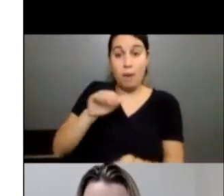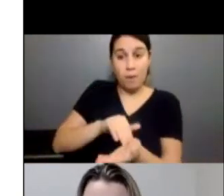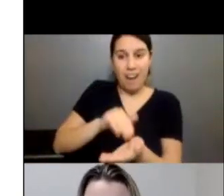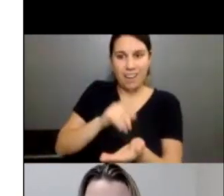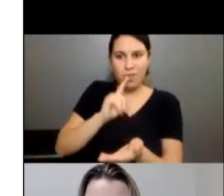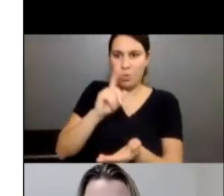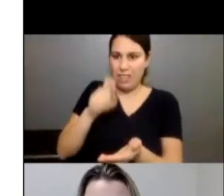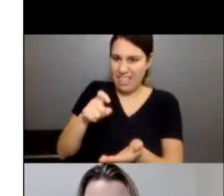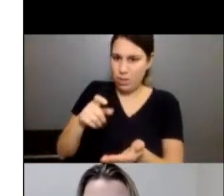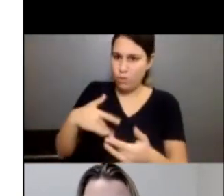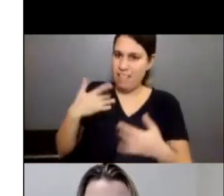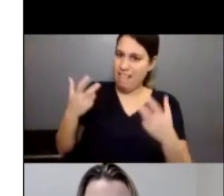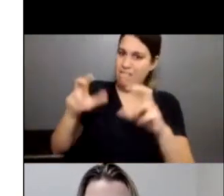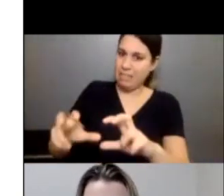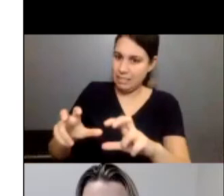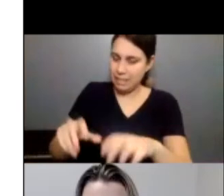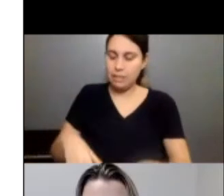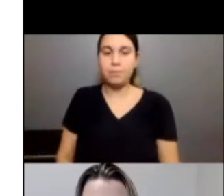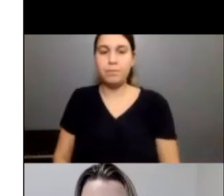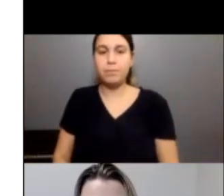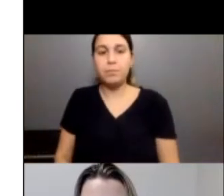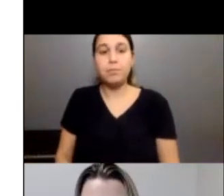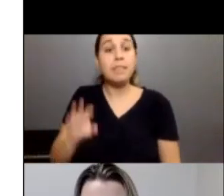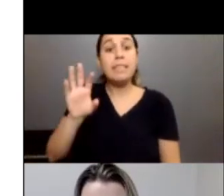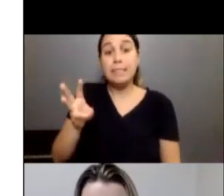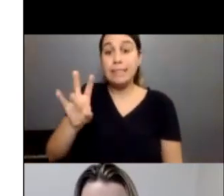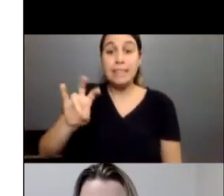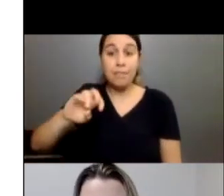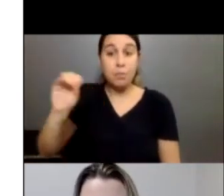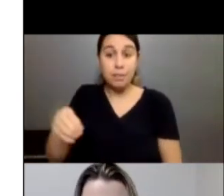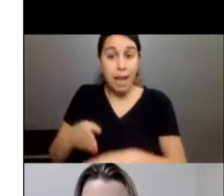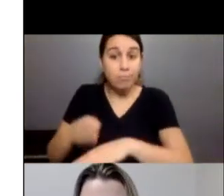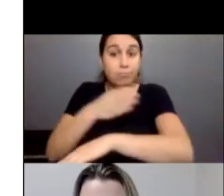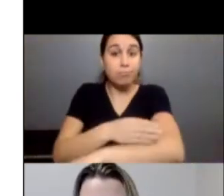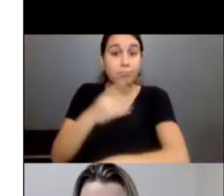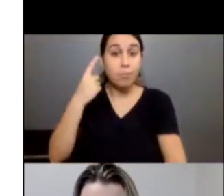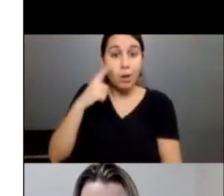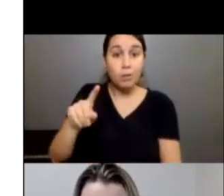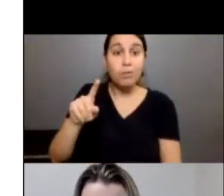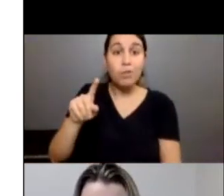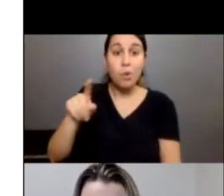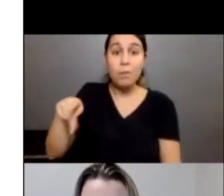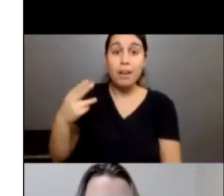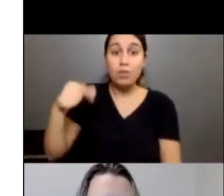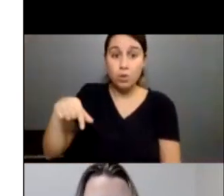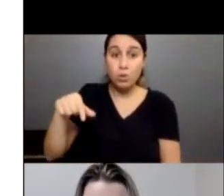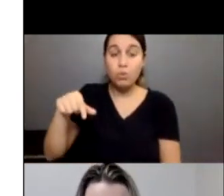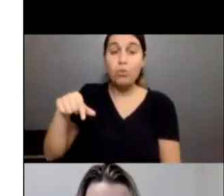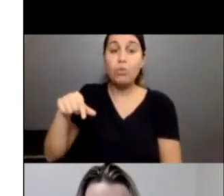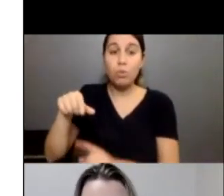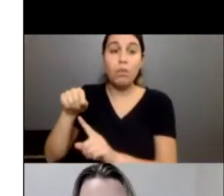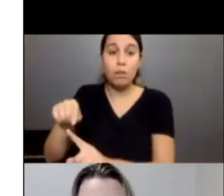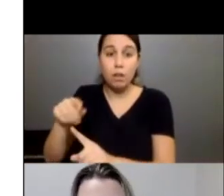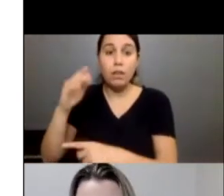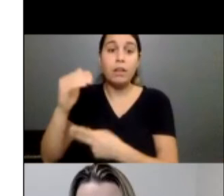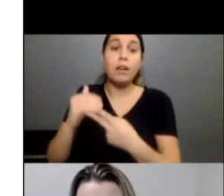communication. We have seen overall 67% improvement in PHQ scores with 47% remission in depression,